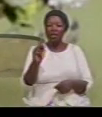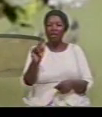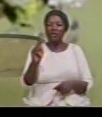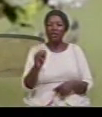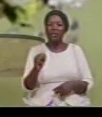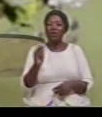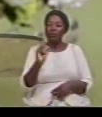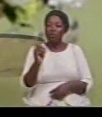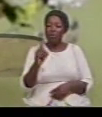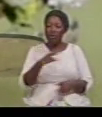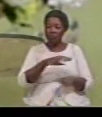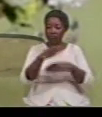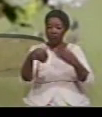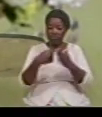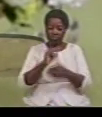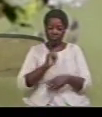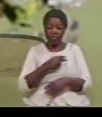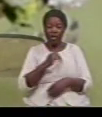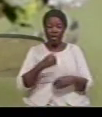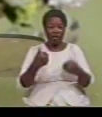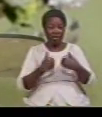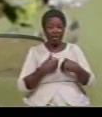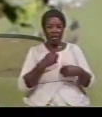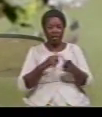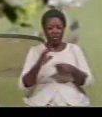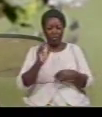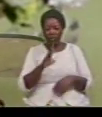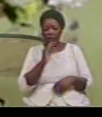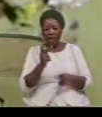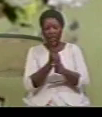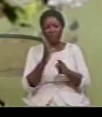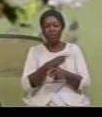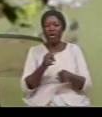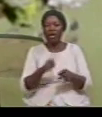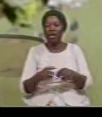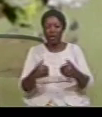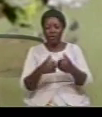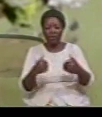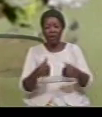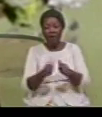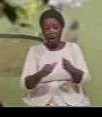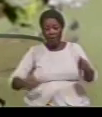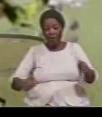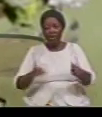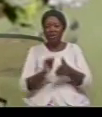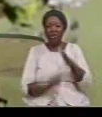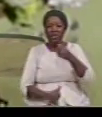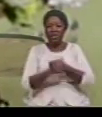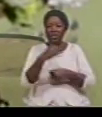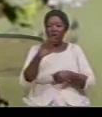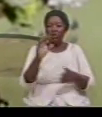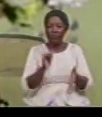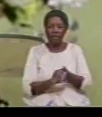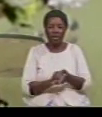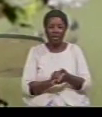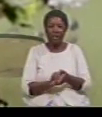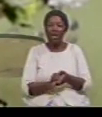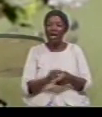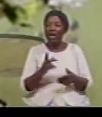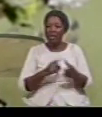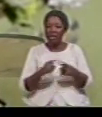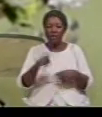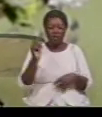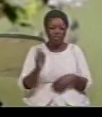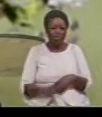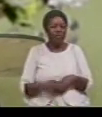been healed. We should be careful to avoid the danger of nursing past offenses or minor